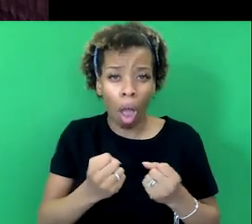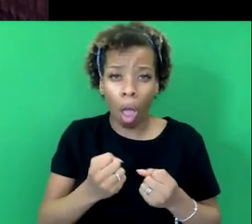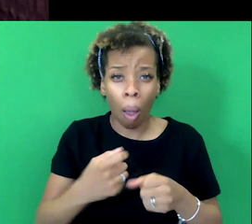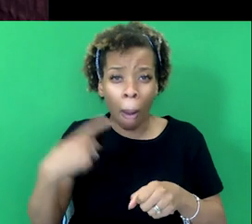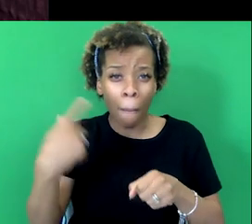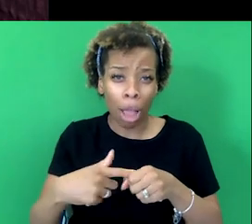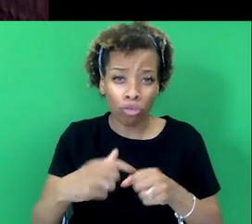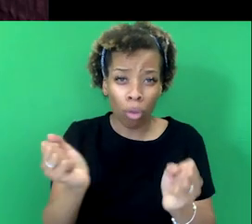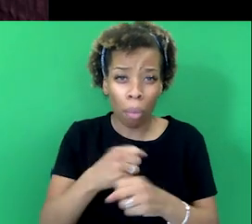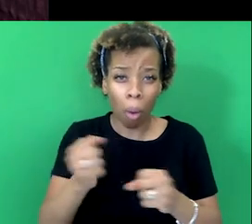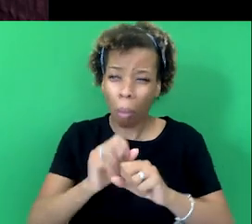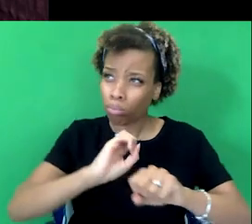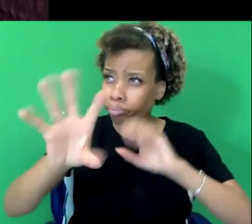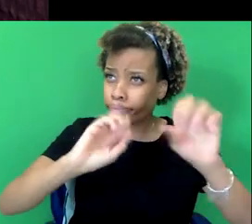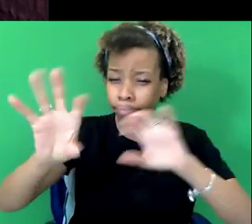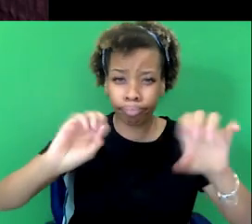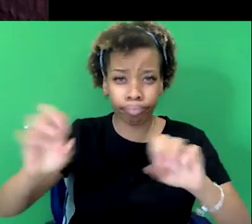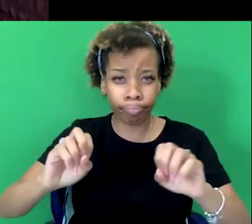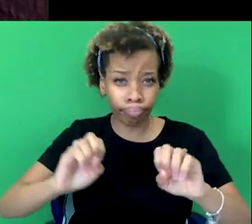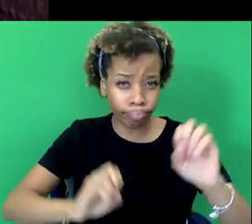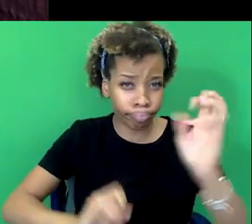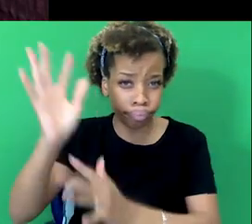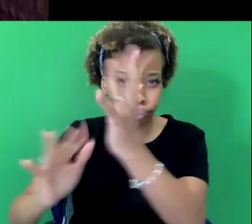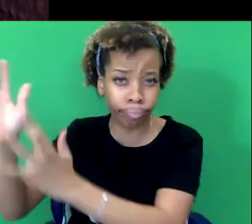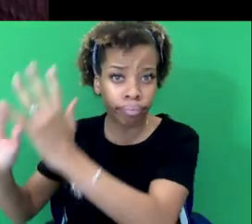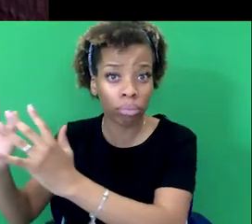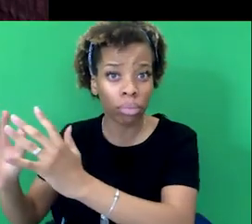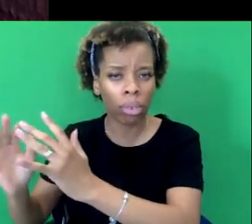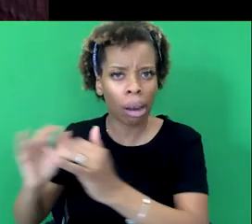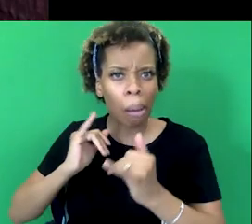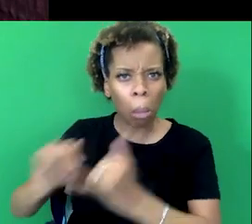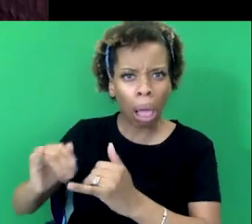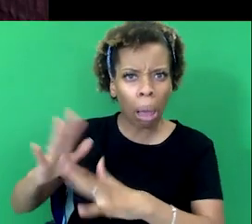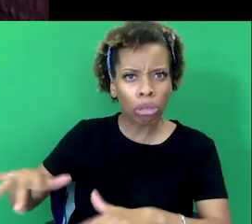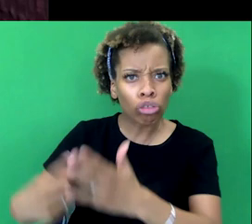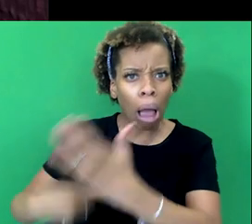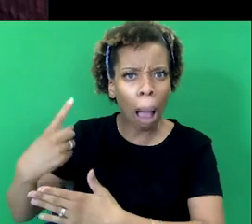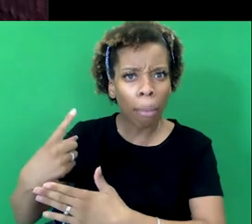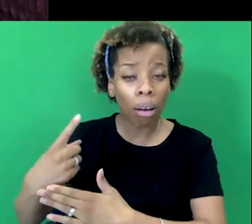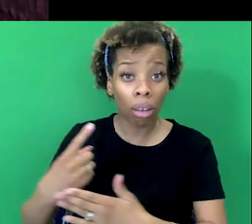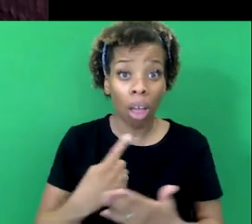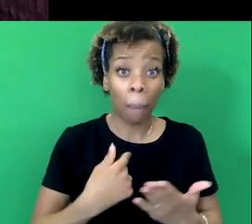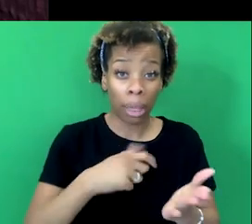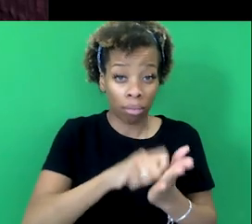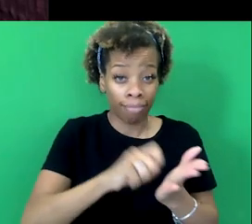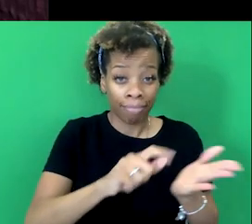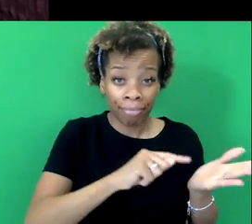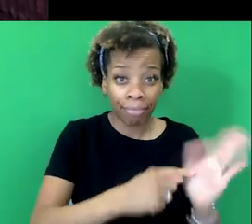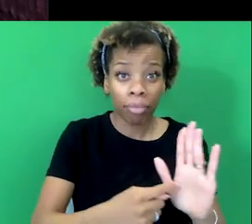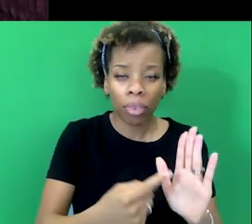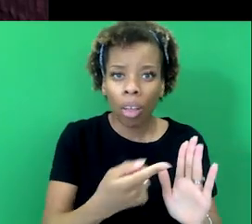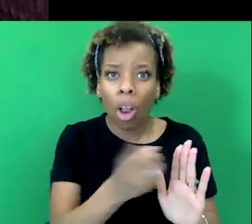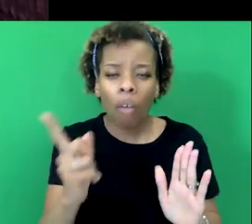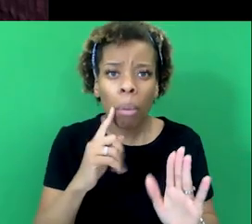kids were blamed for this. And when I wrote it, a lot of people, they thanked me for it, because they didn't know the